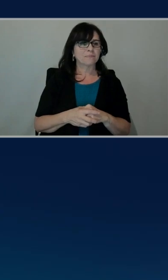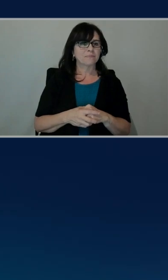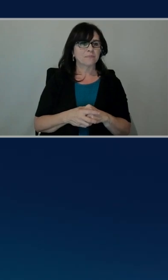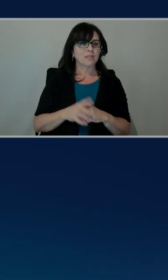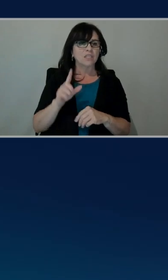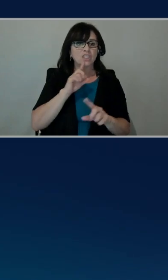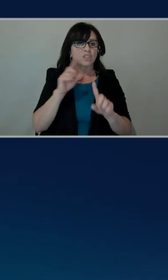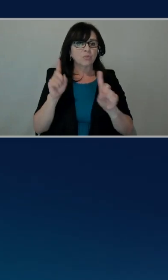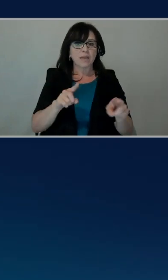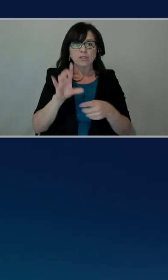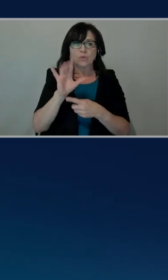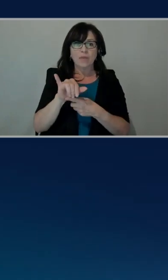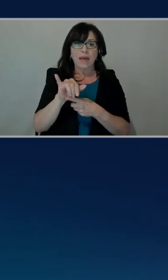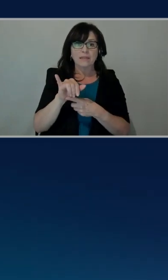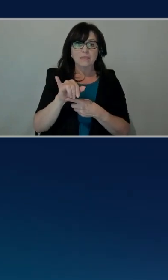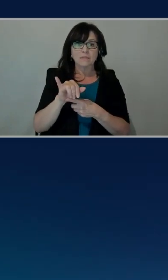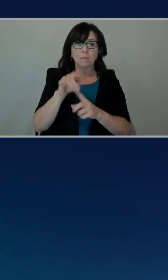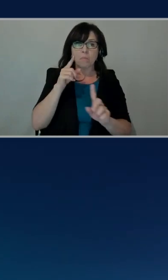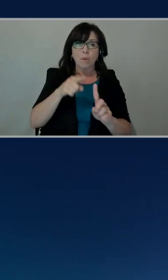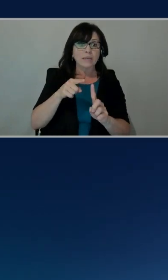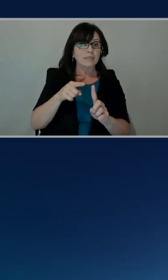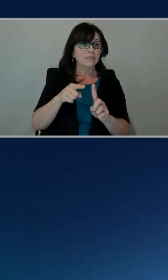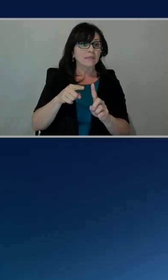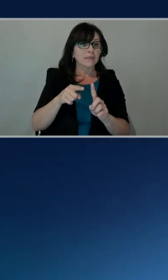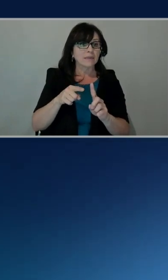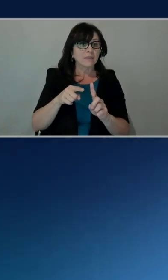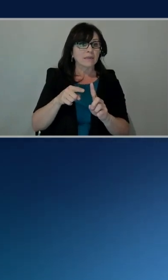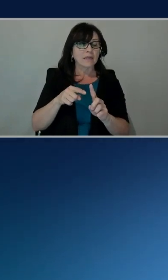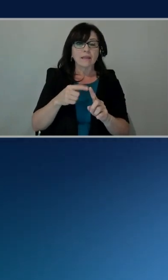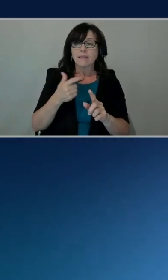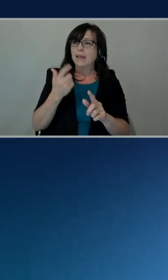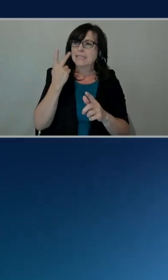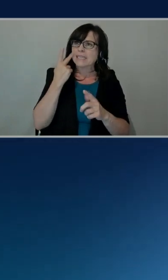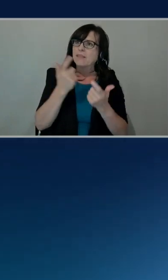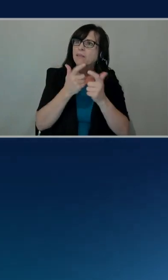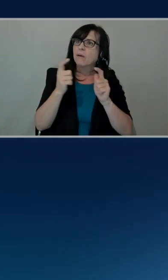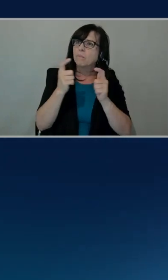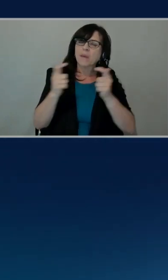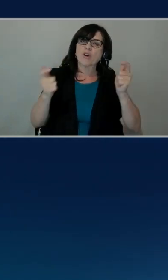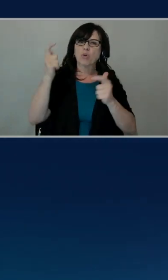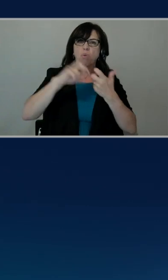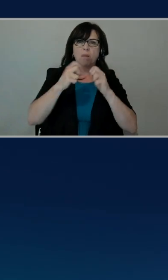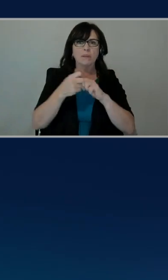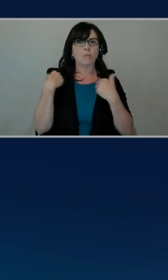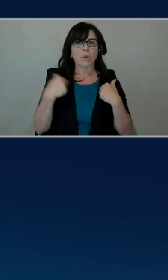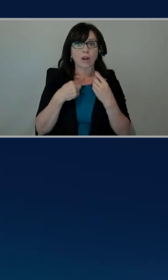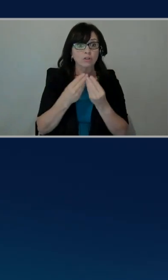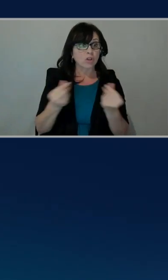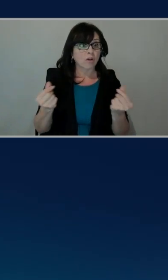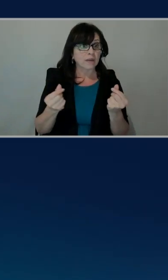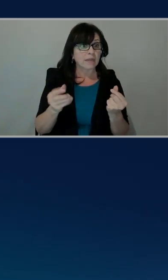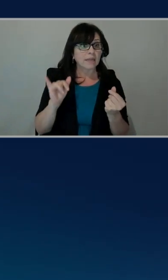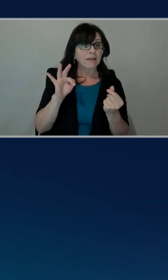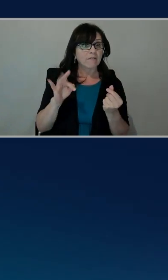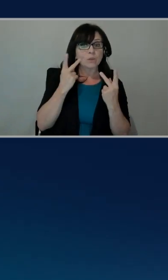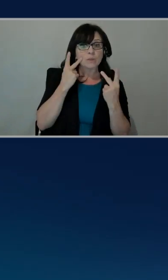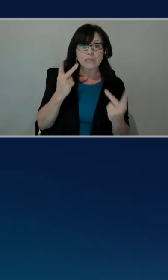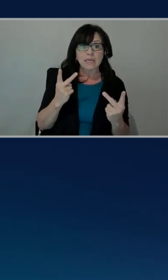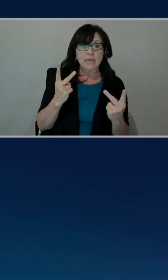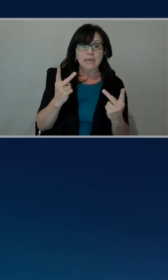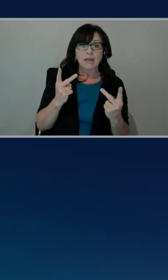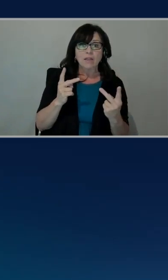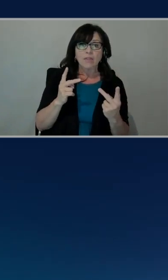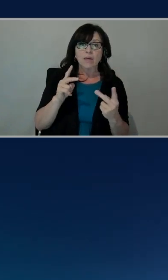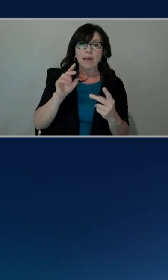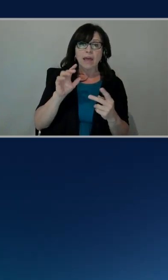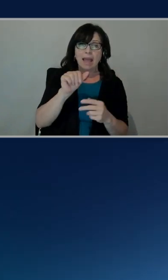point, right, about that. So let's look at the bigger problem that we are solving here. So if you look at the AI/ML workloads today,